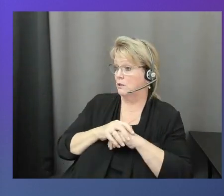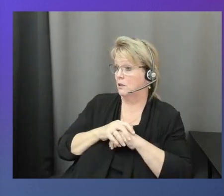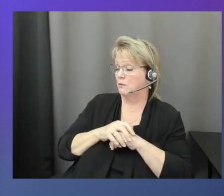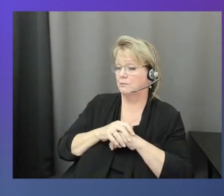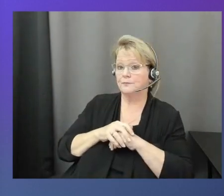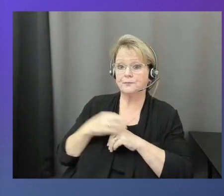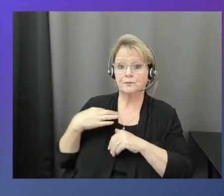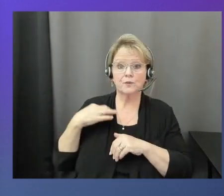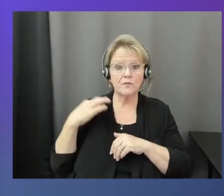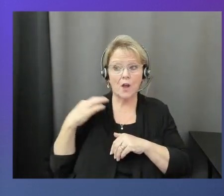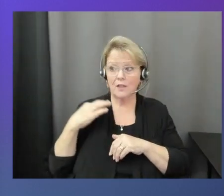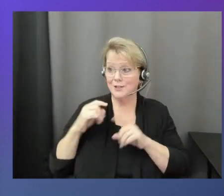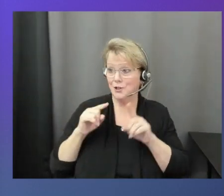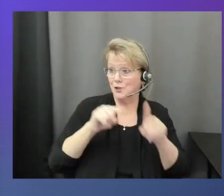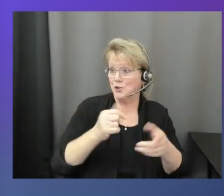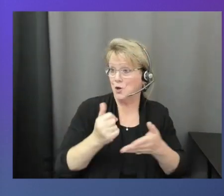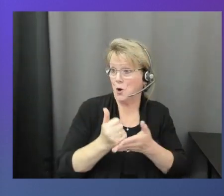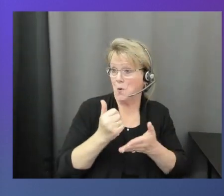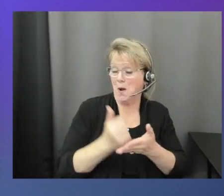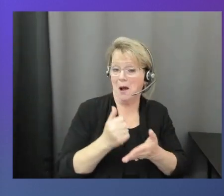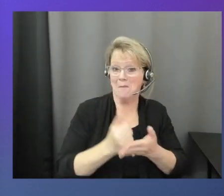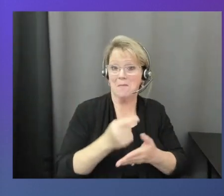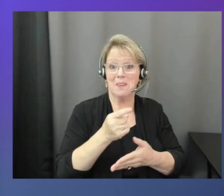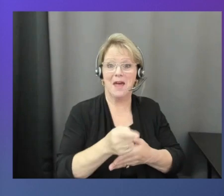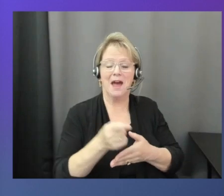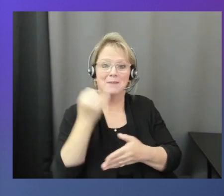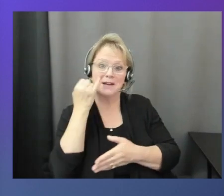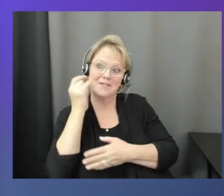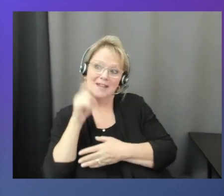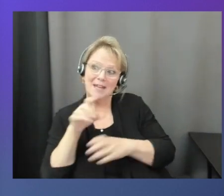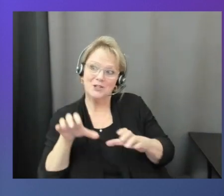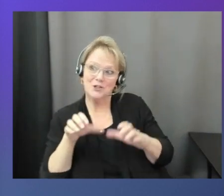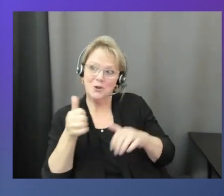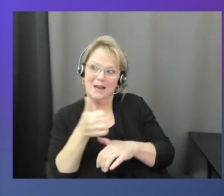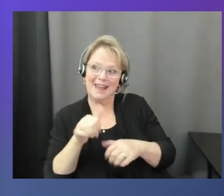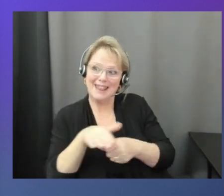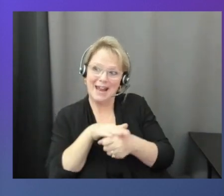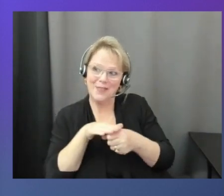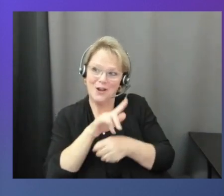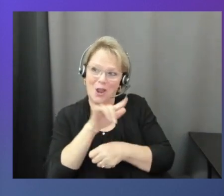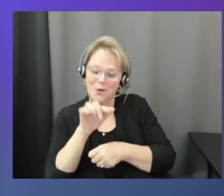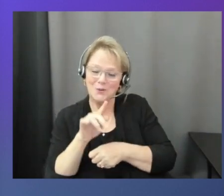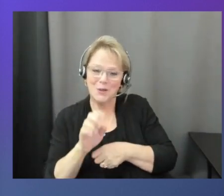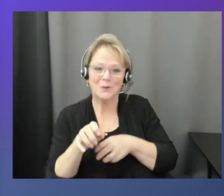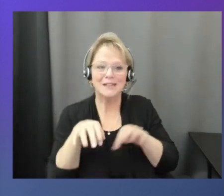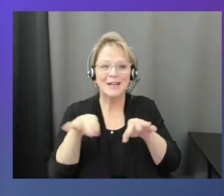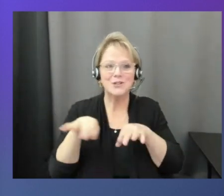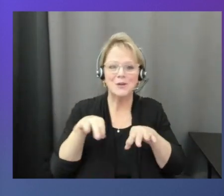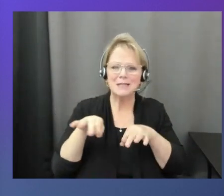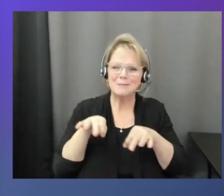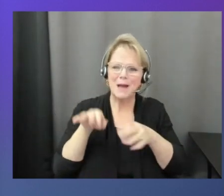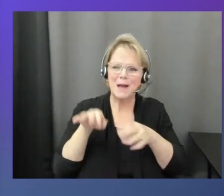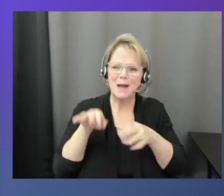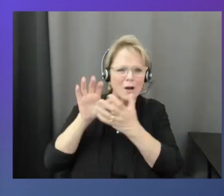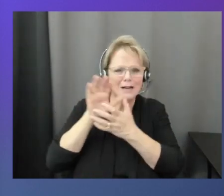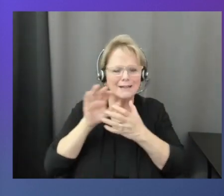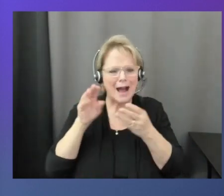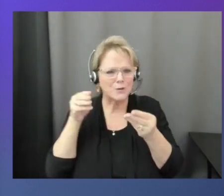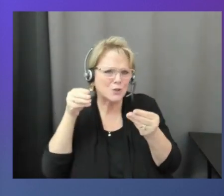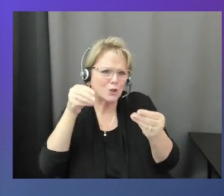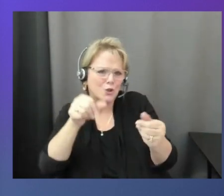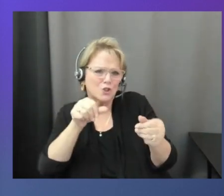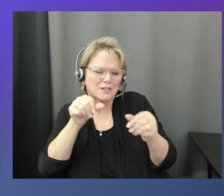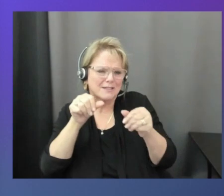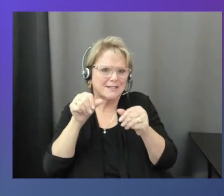help them out in Perth or do anything needed to be done in the local zone, can you explain to us what cloud solutions did they explore and how they go about and do